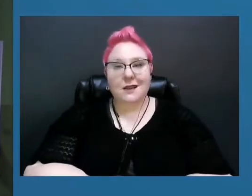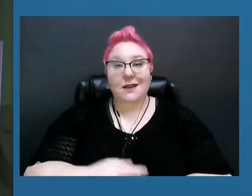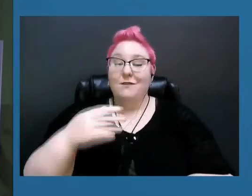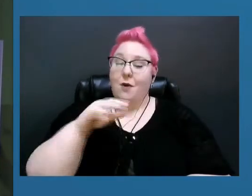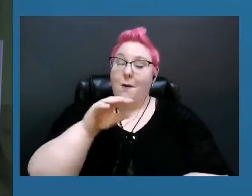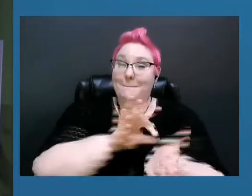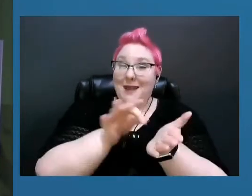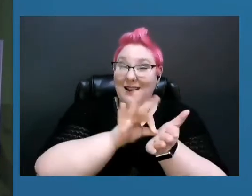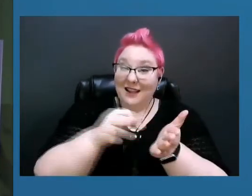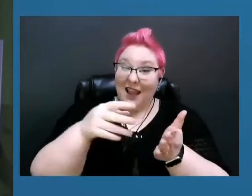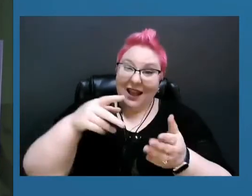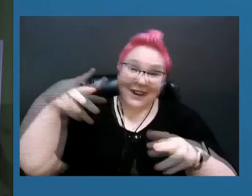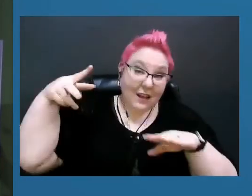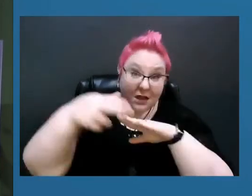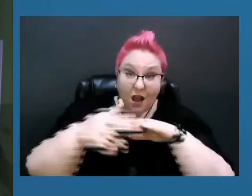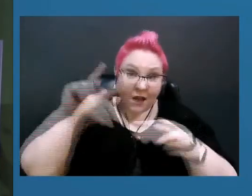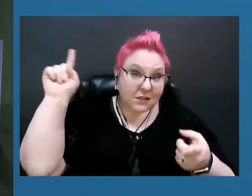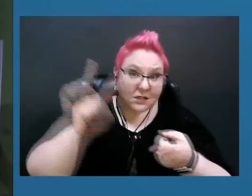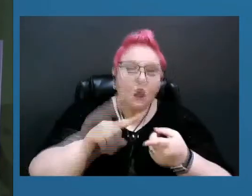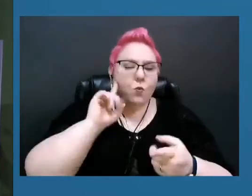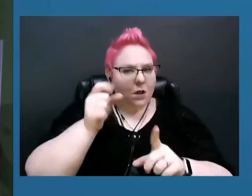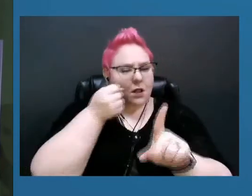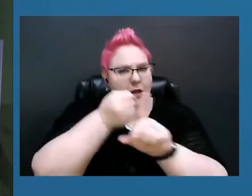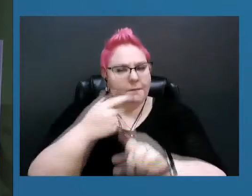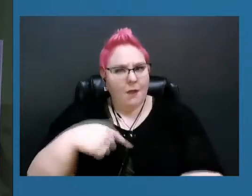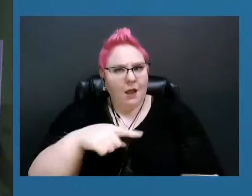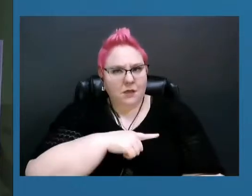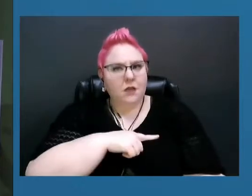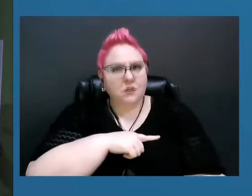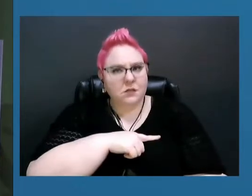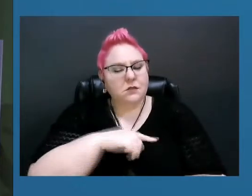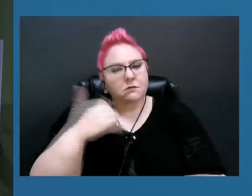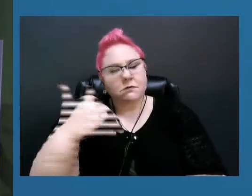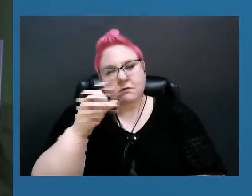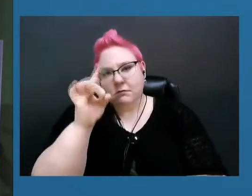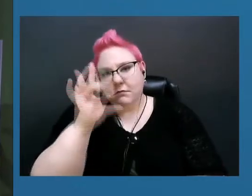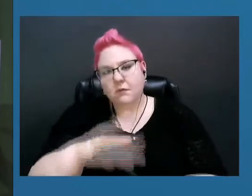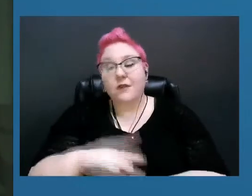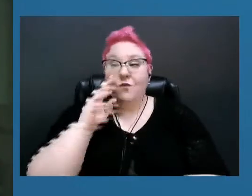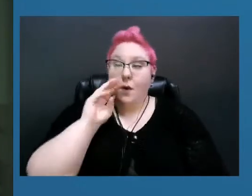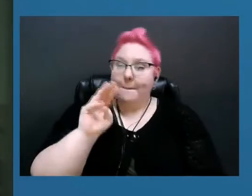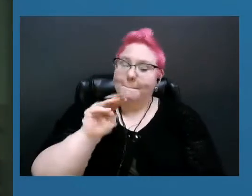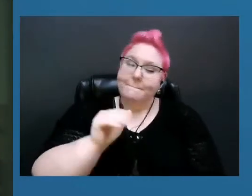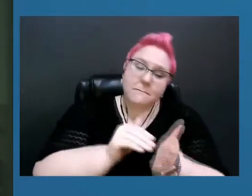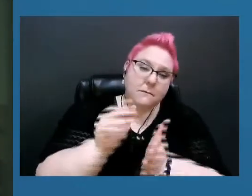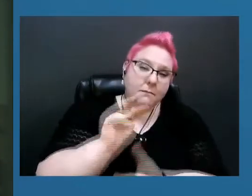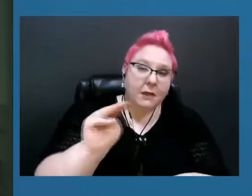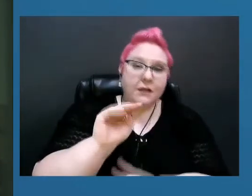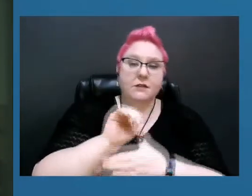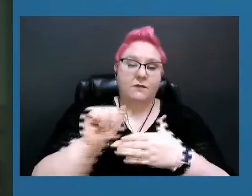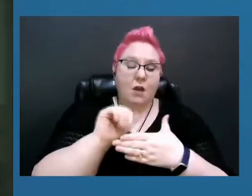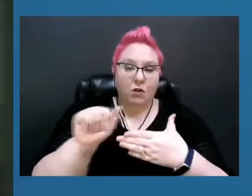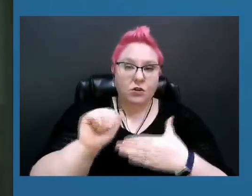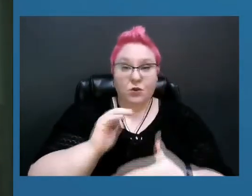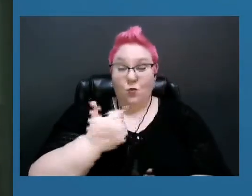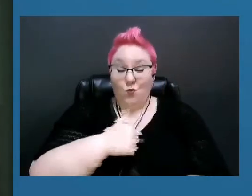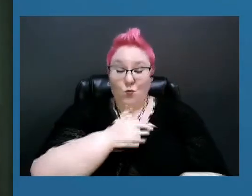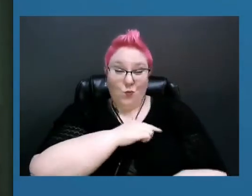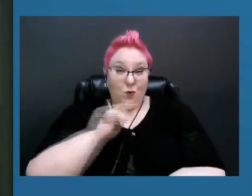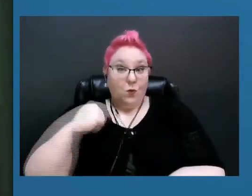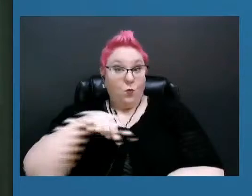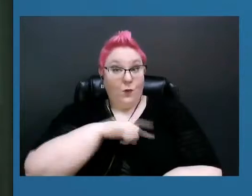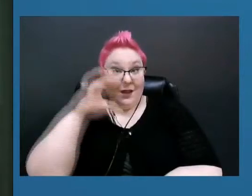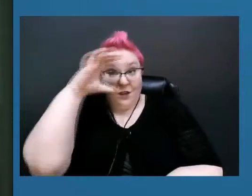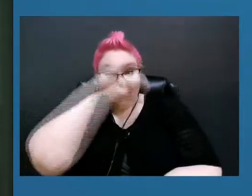impact us directly, very much in the negative, on the order of millions of dollars. By our estimates, we anticipate losing